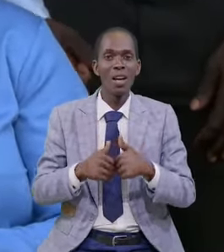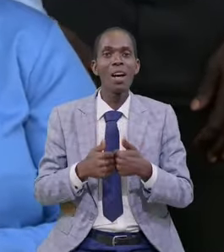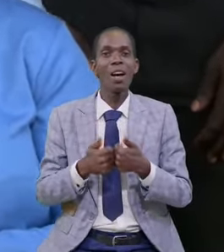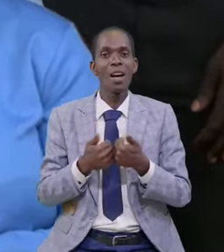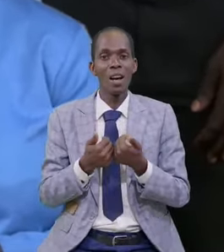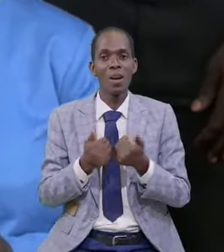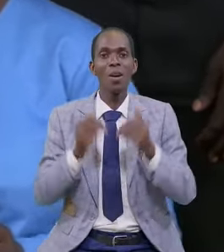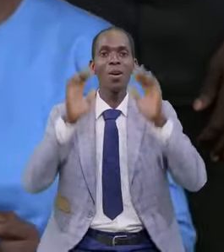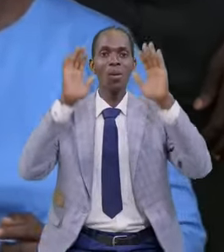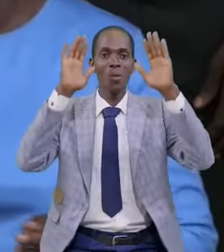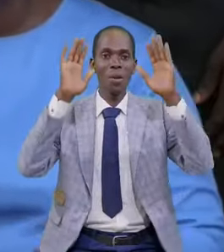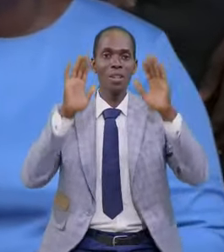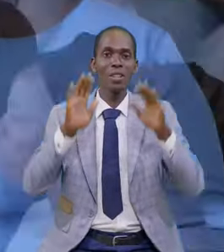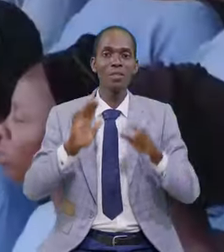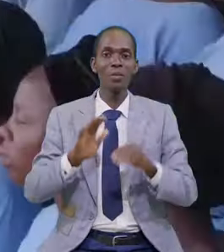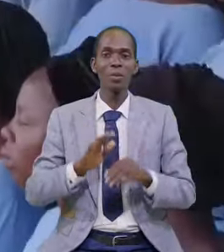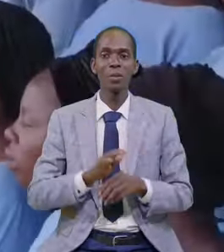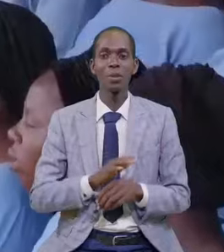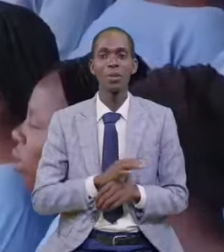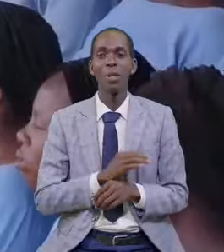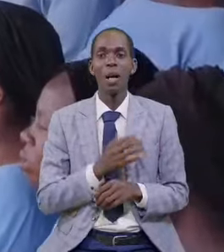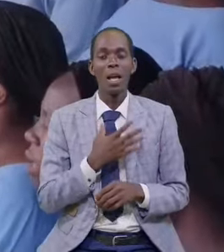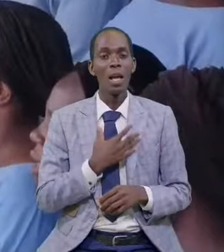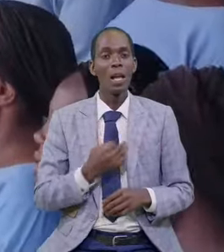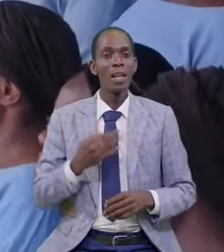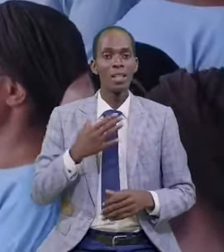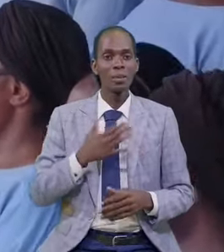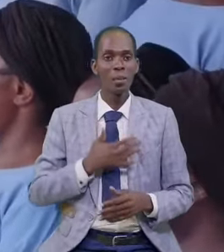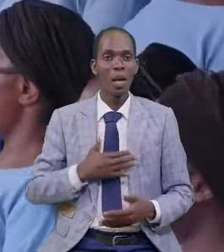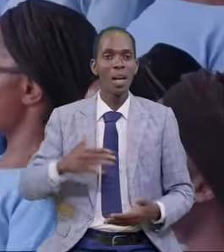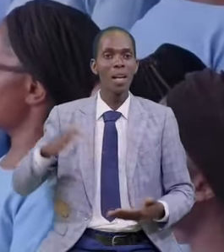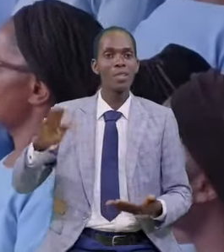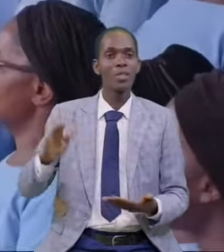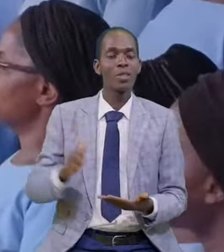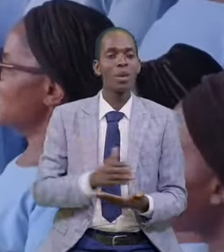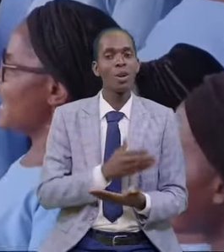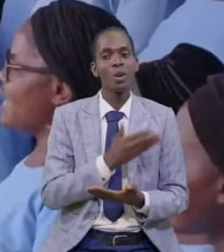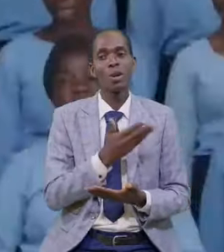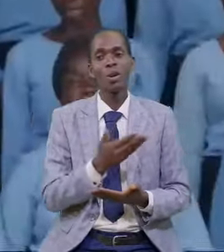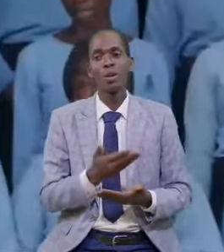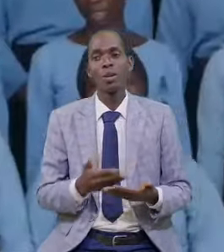love wonderful and my